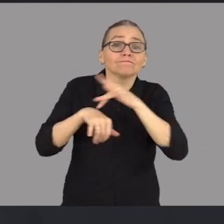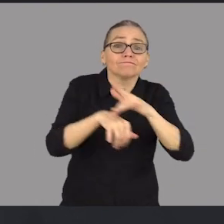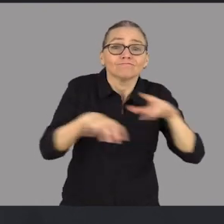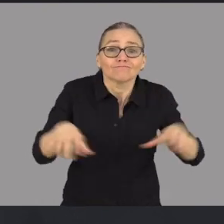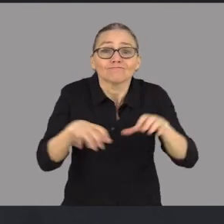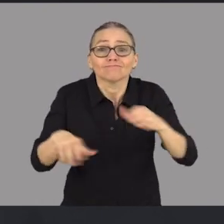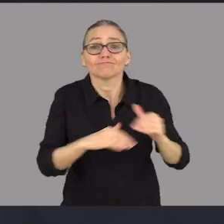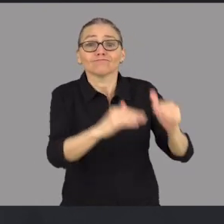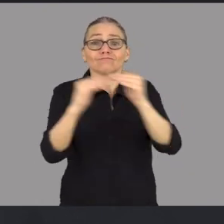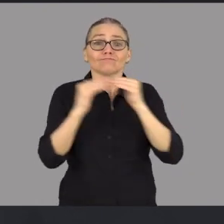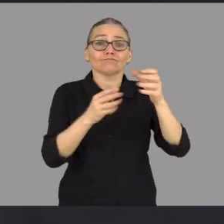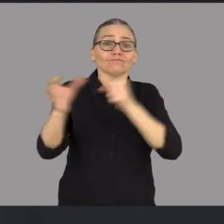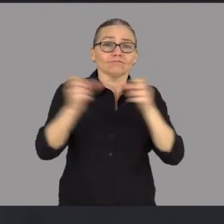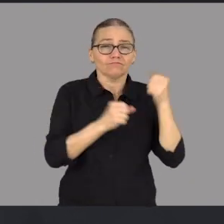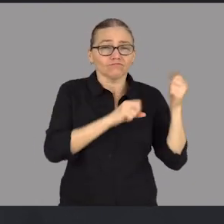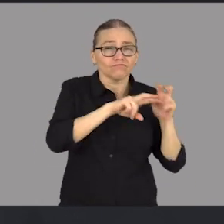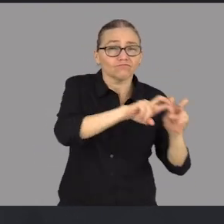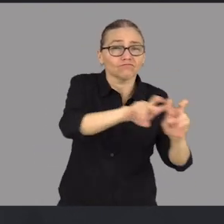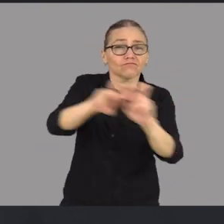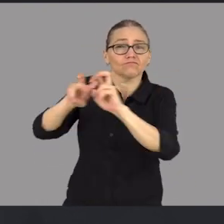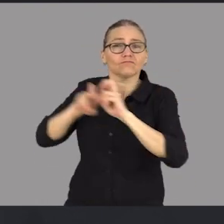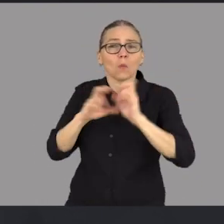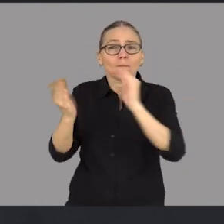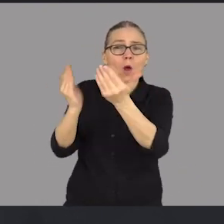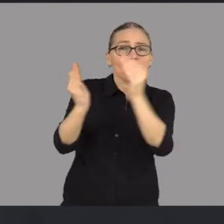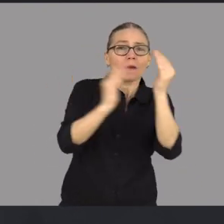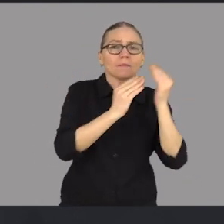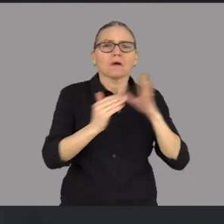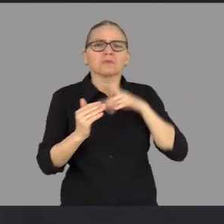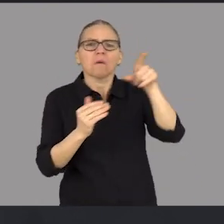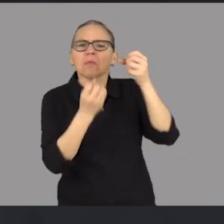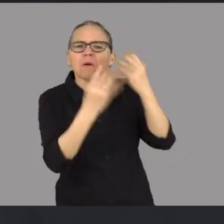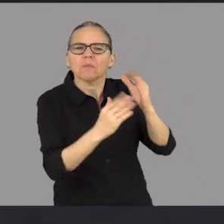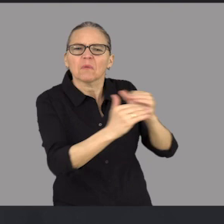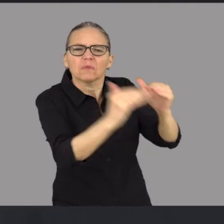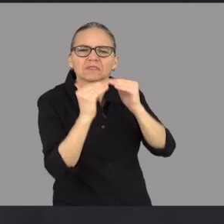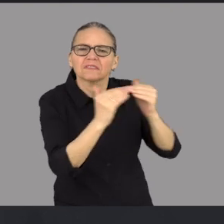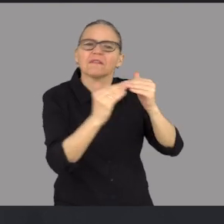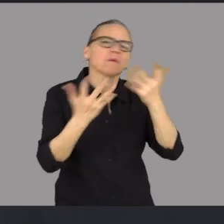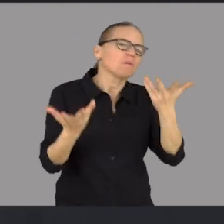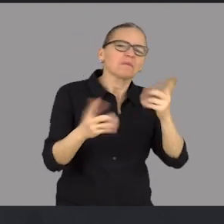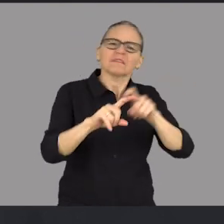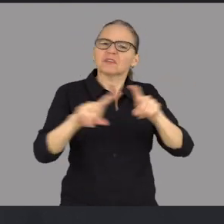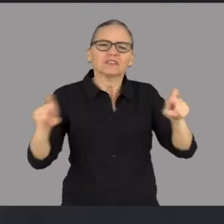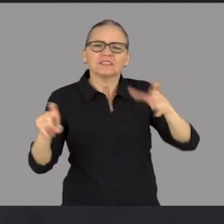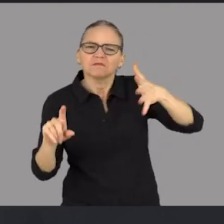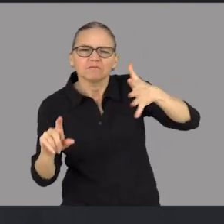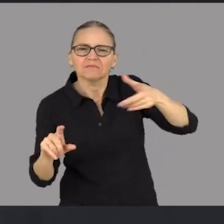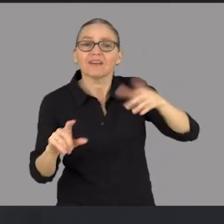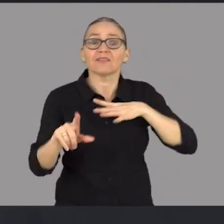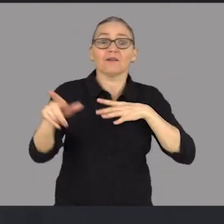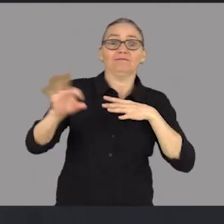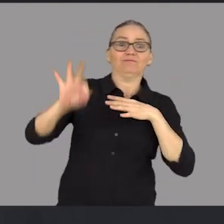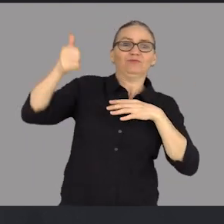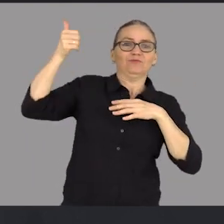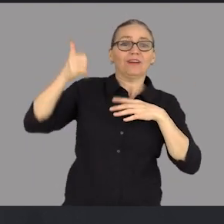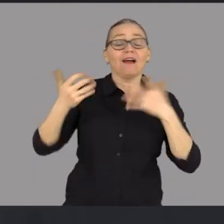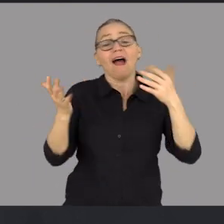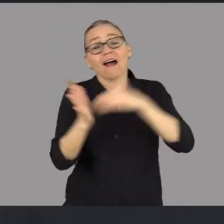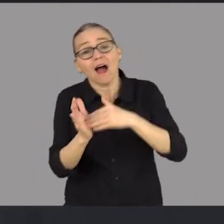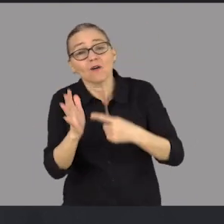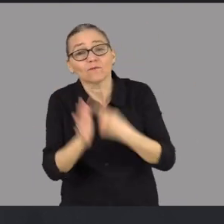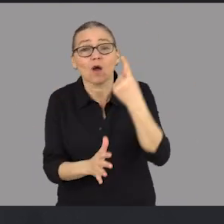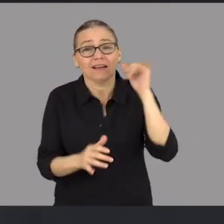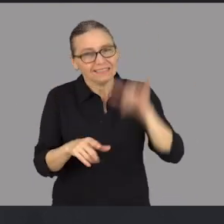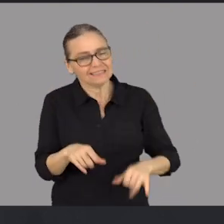data from employers that are actively practicing inclusive recruitment. They look at their stocks and shares and compare them to those that are not